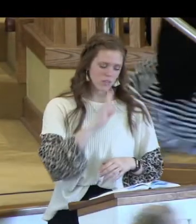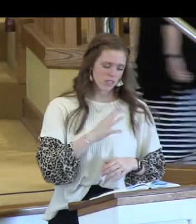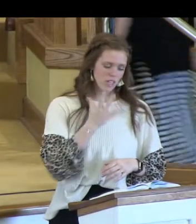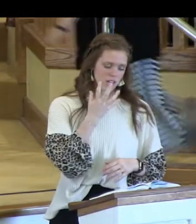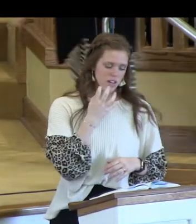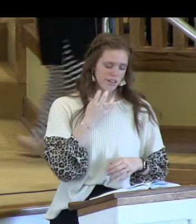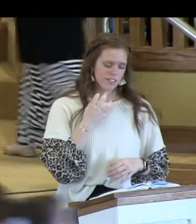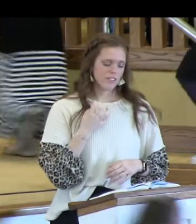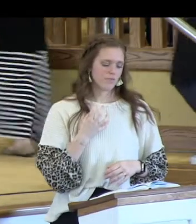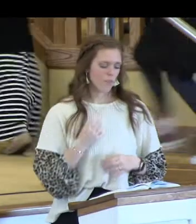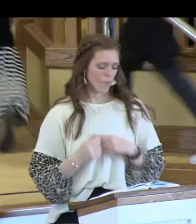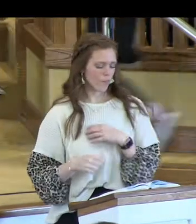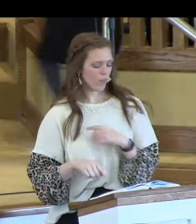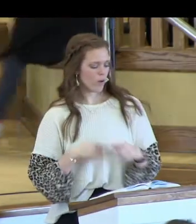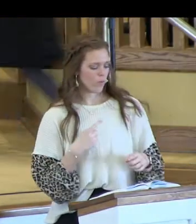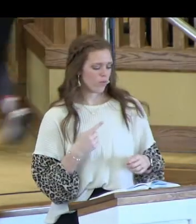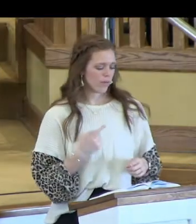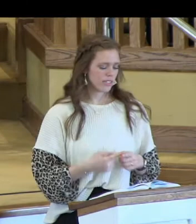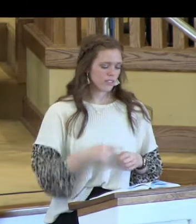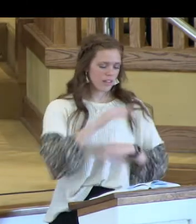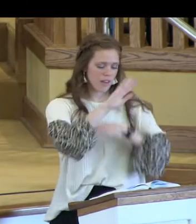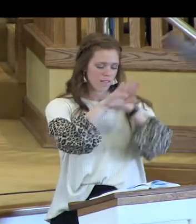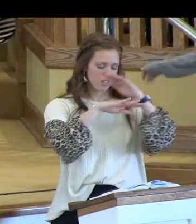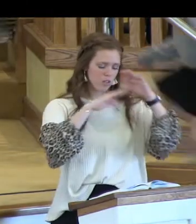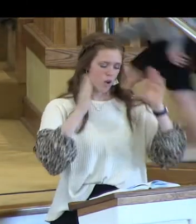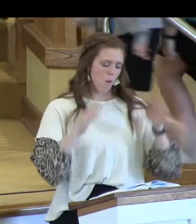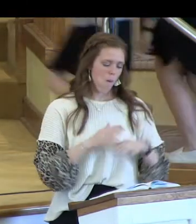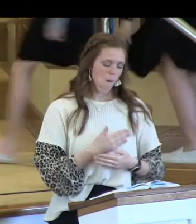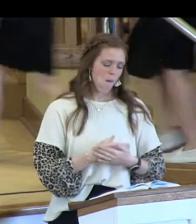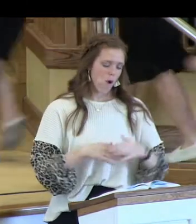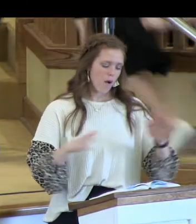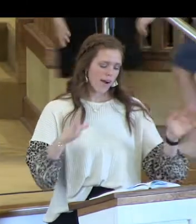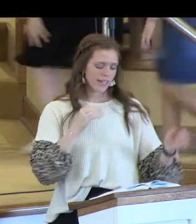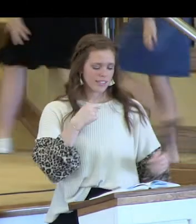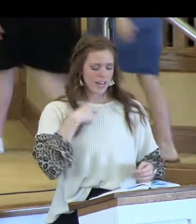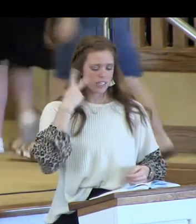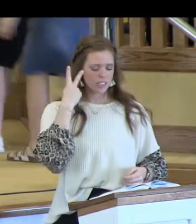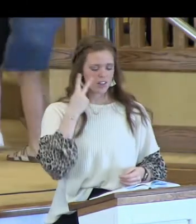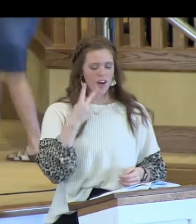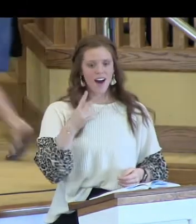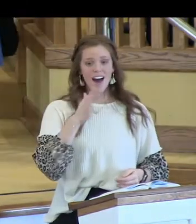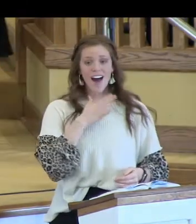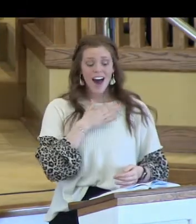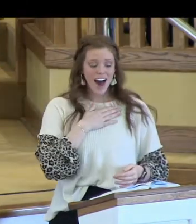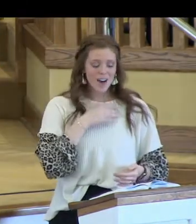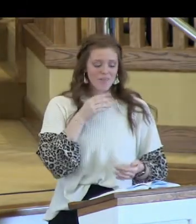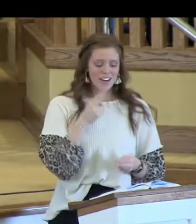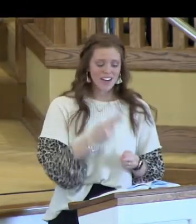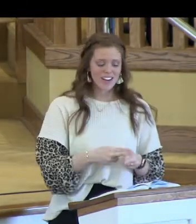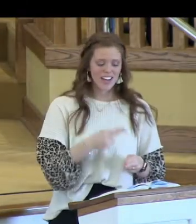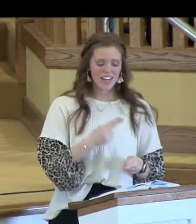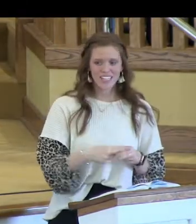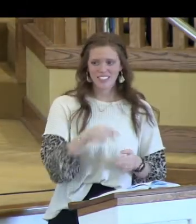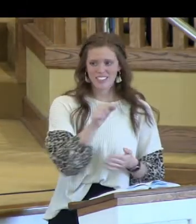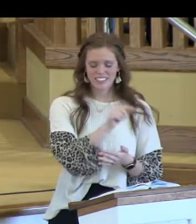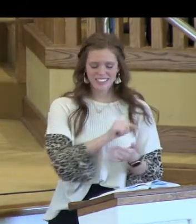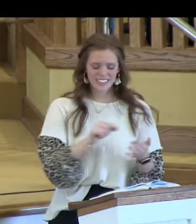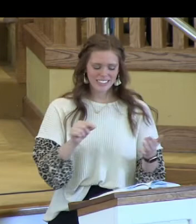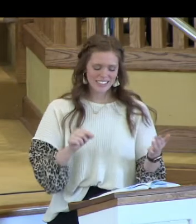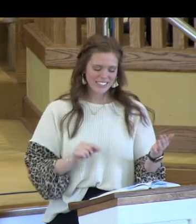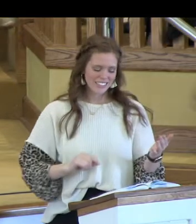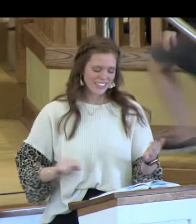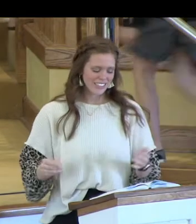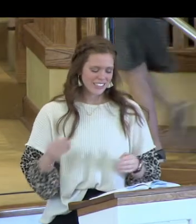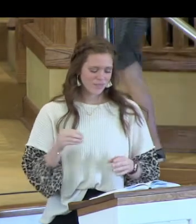angry frown. When the heavens opened and I saw that my name was